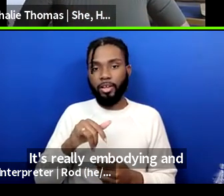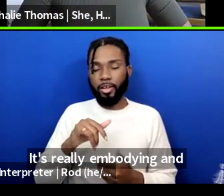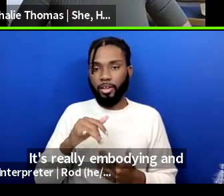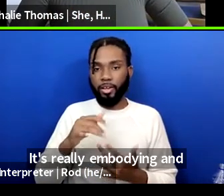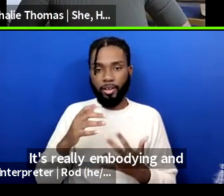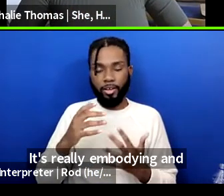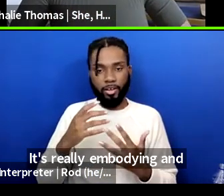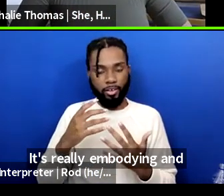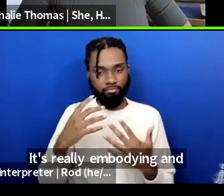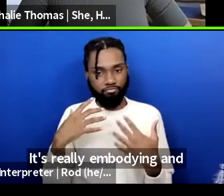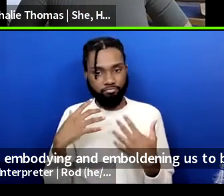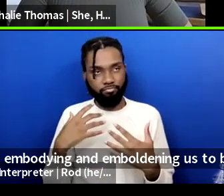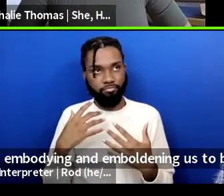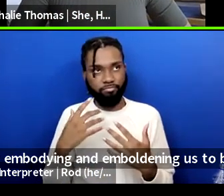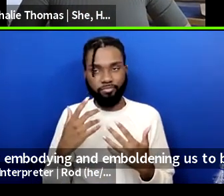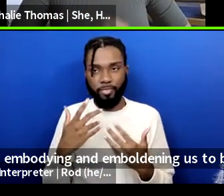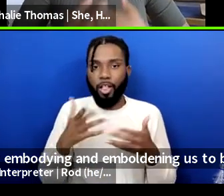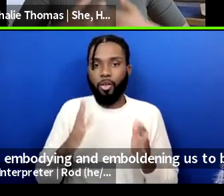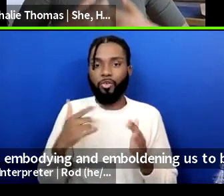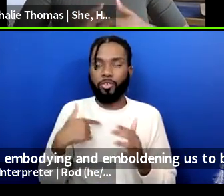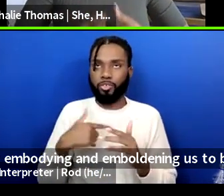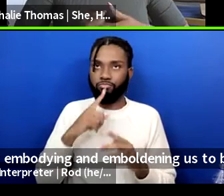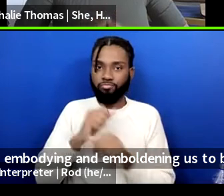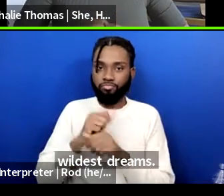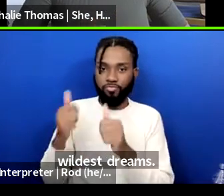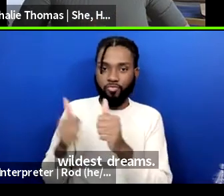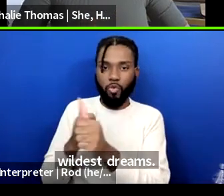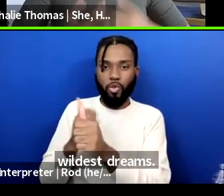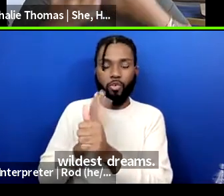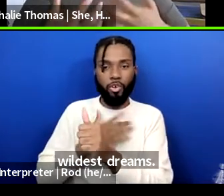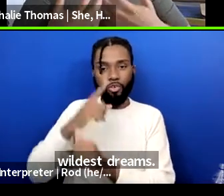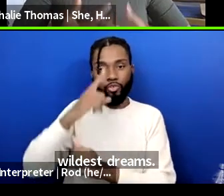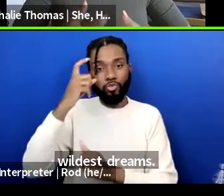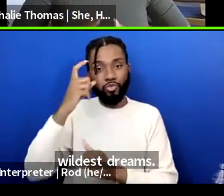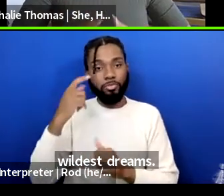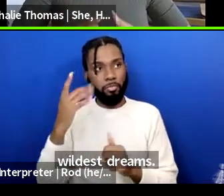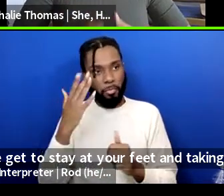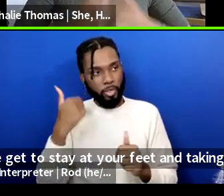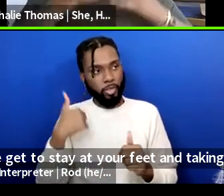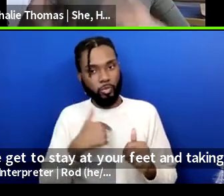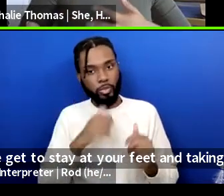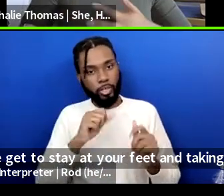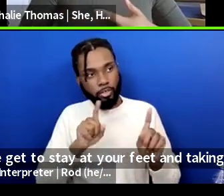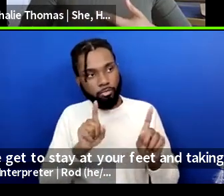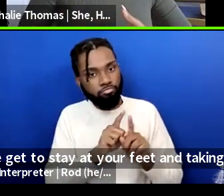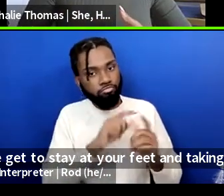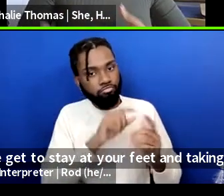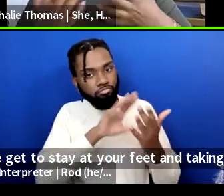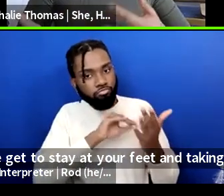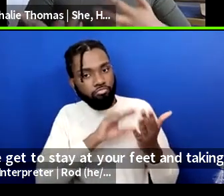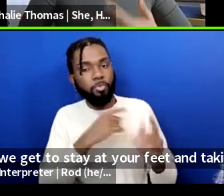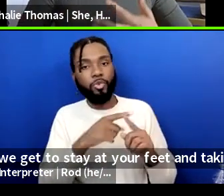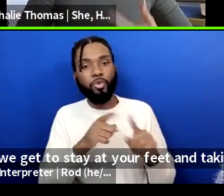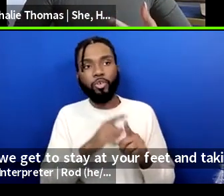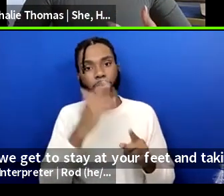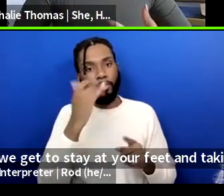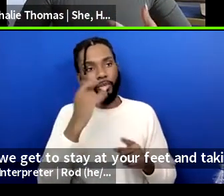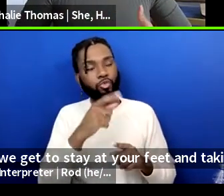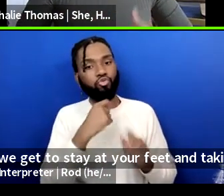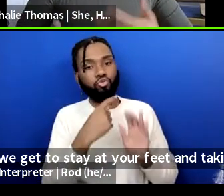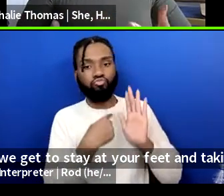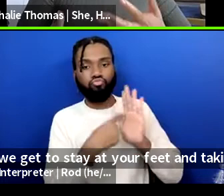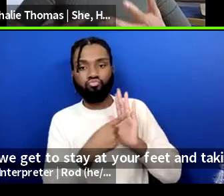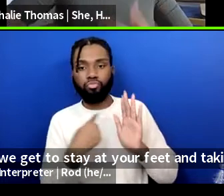be your wildest dreams because we get to sit at your feet and take in that knowledge, and because you don't chastise us when we offer up a new